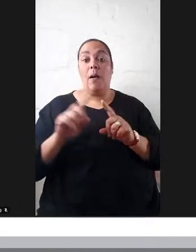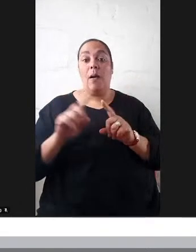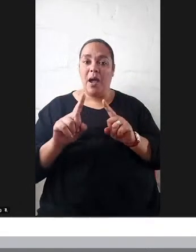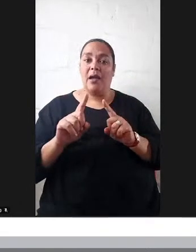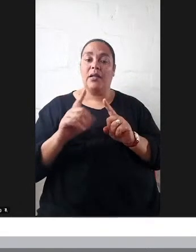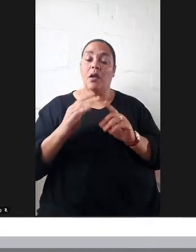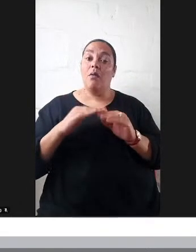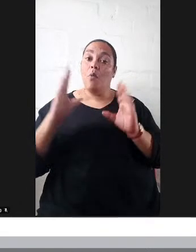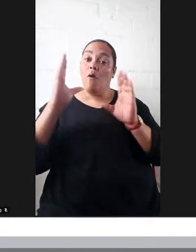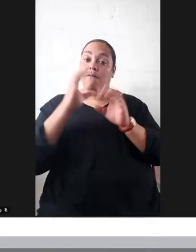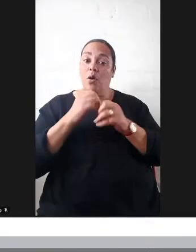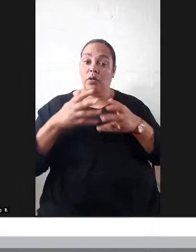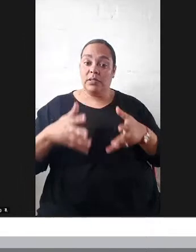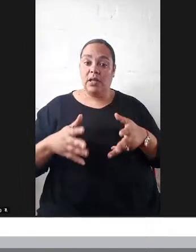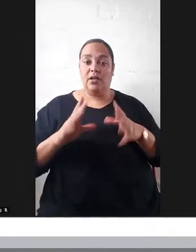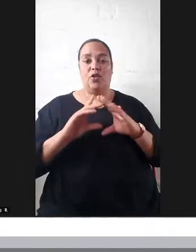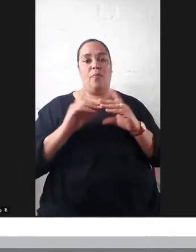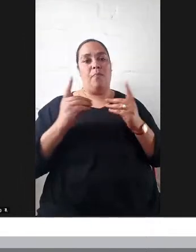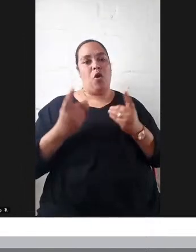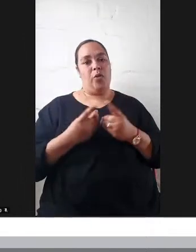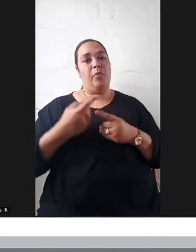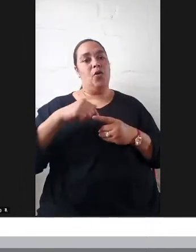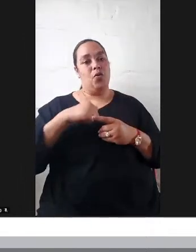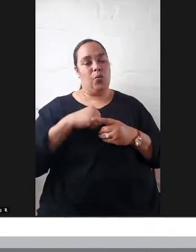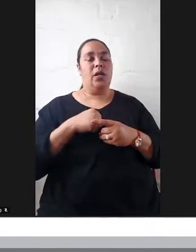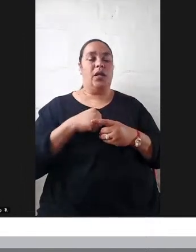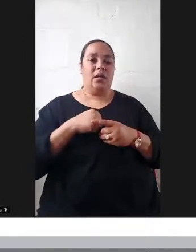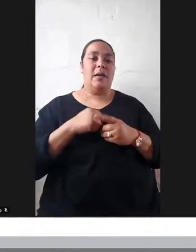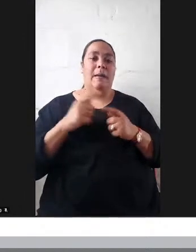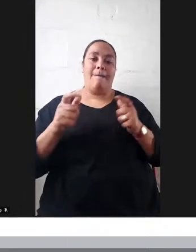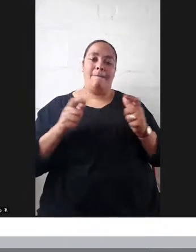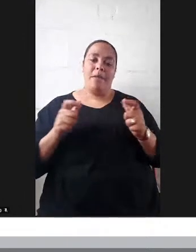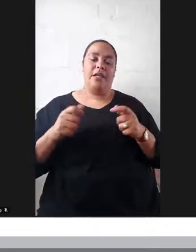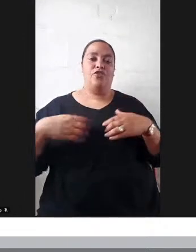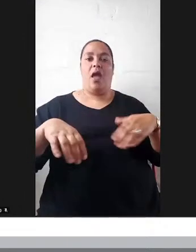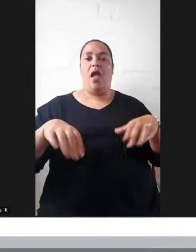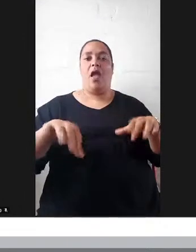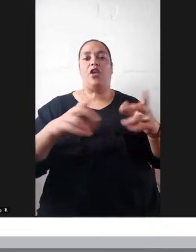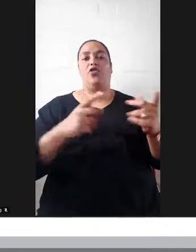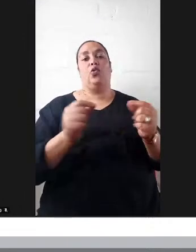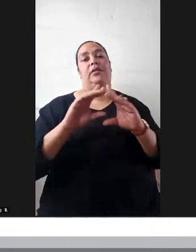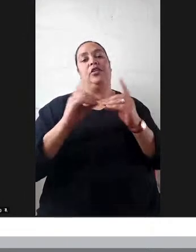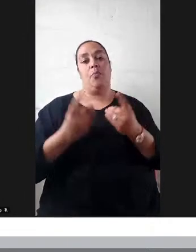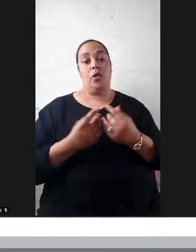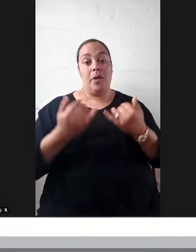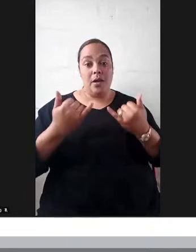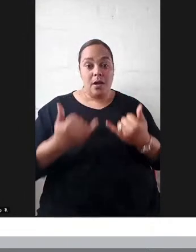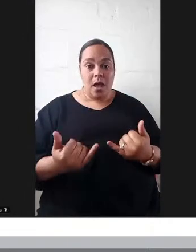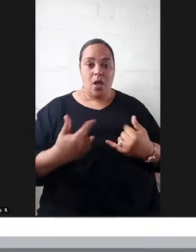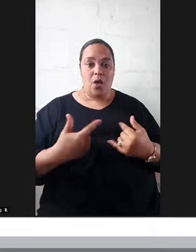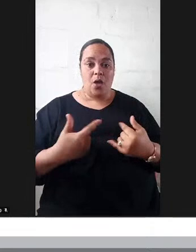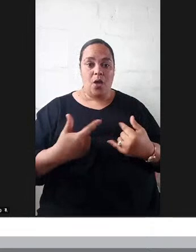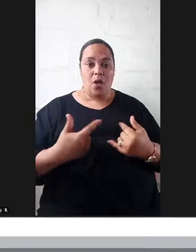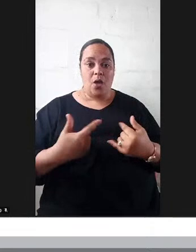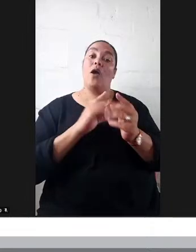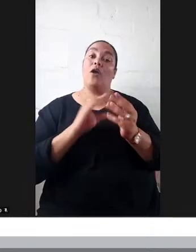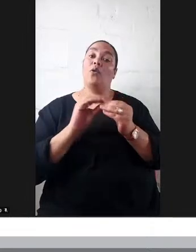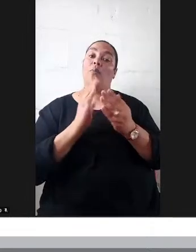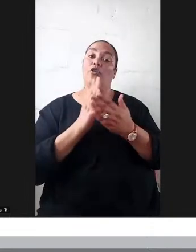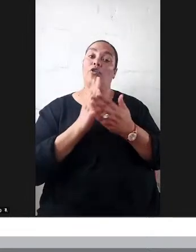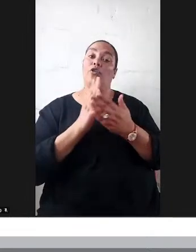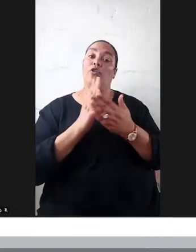as the department, we are certainly taking management action as a department right now to make sure that we're in the best